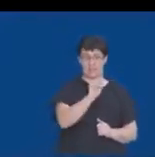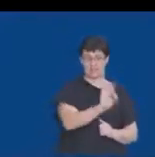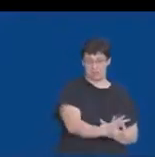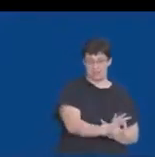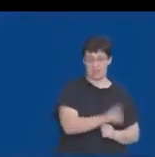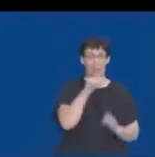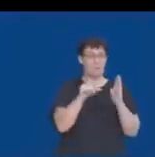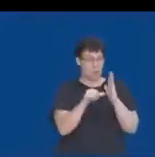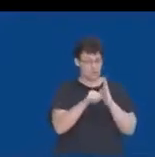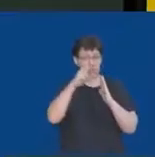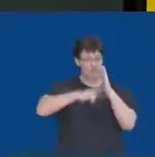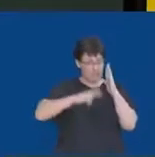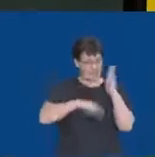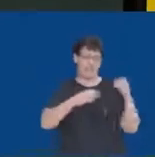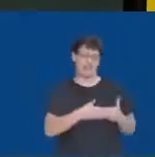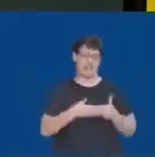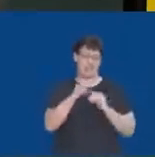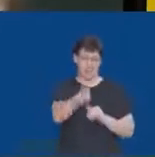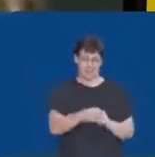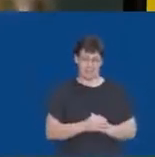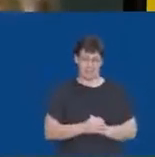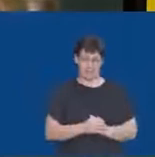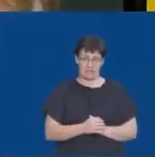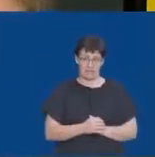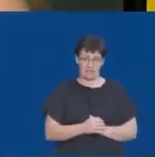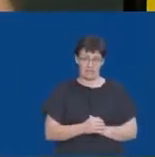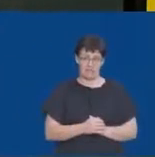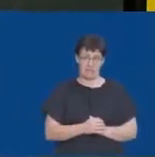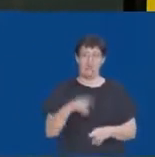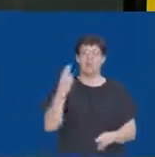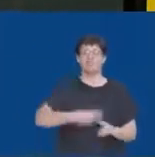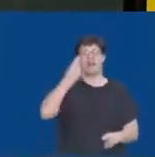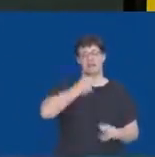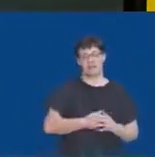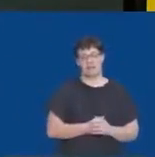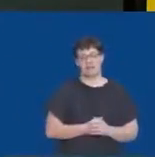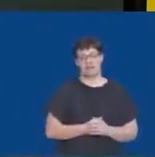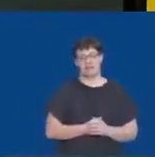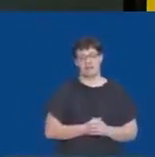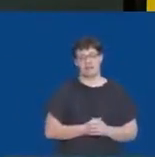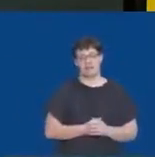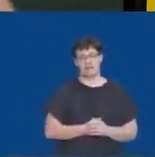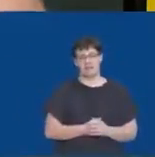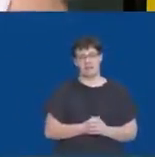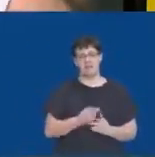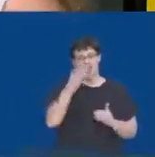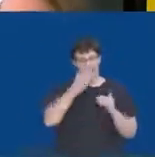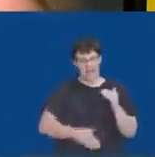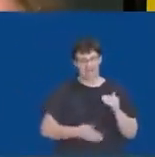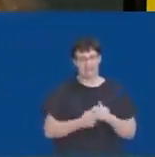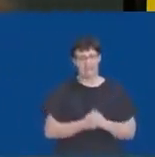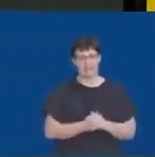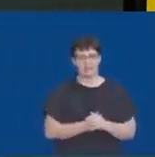read very carefully. Okay. And finally, taking you to the end